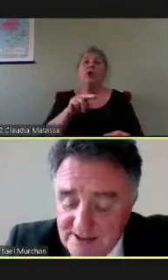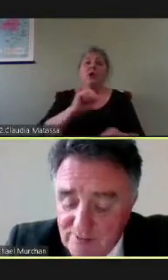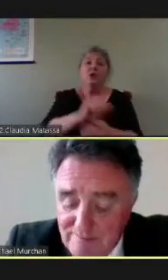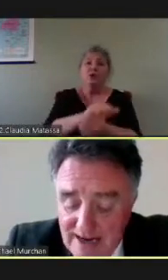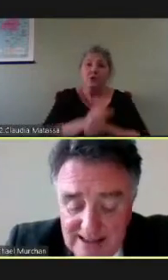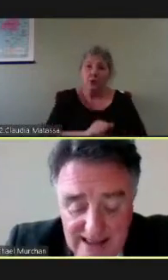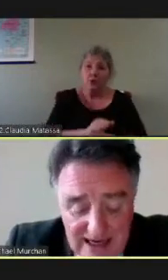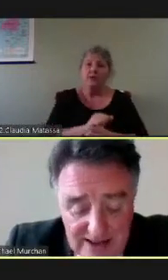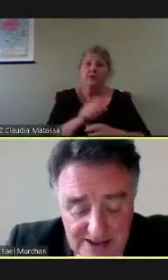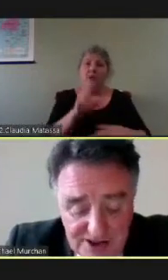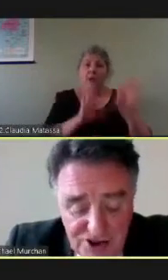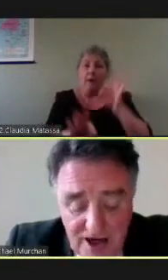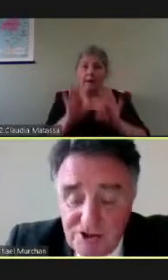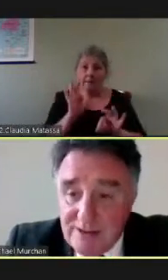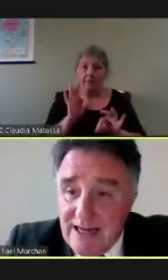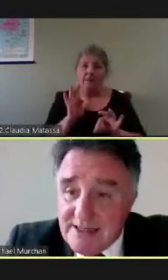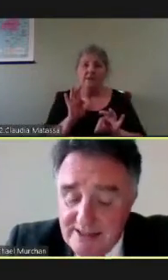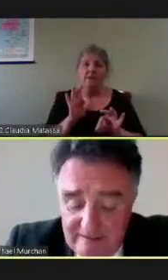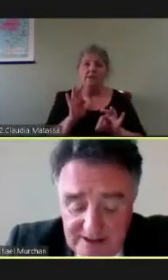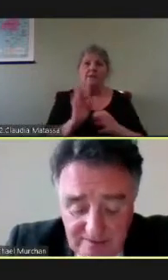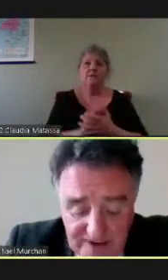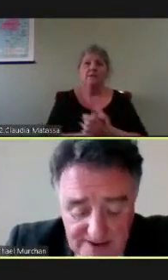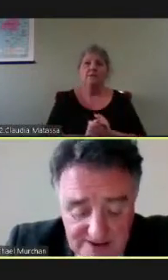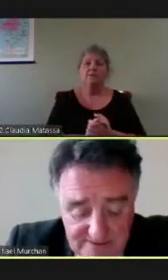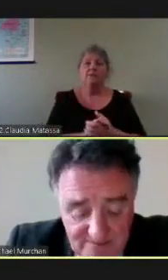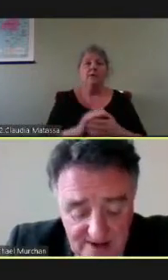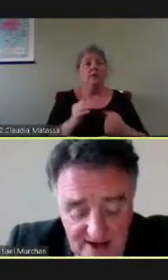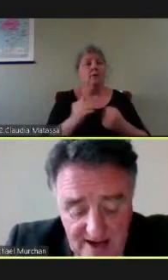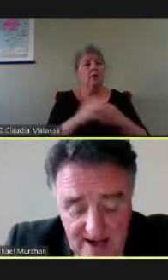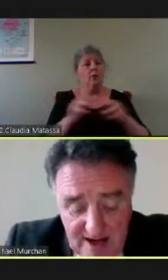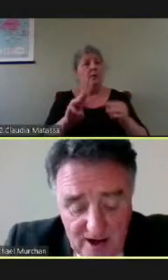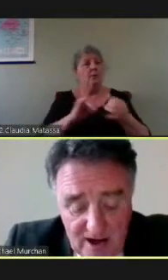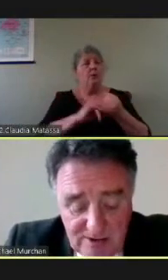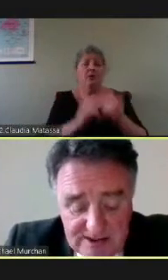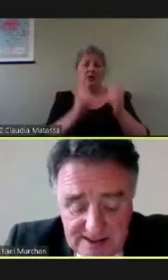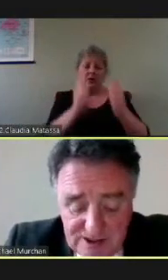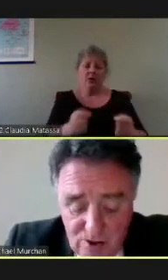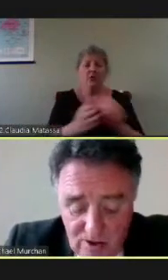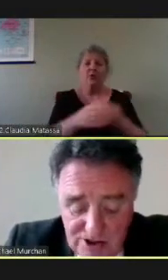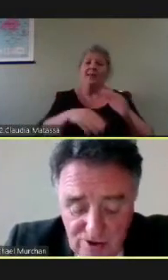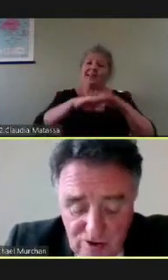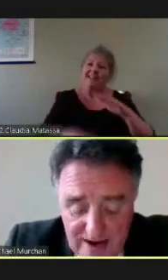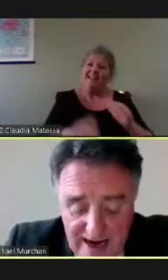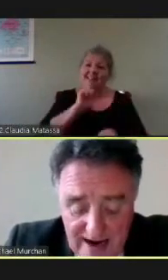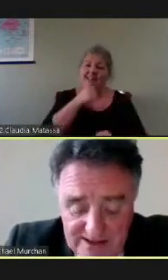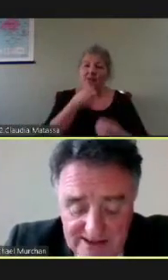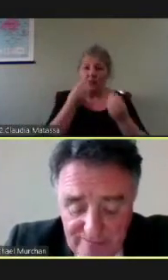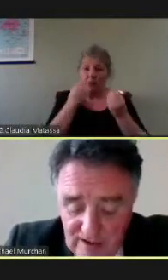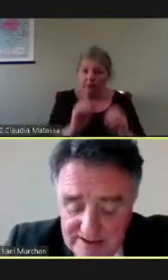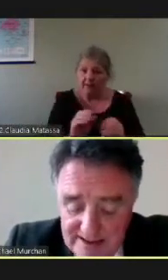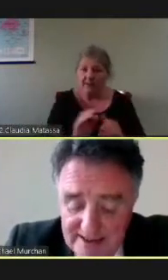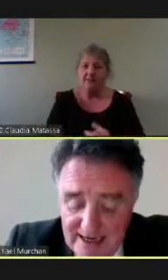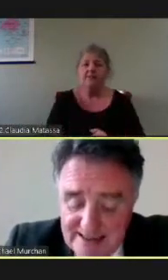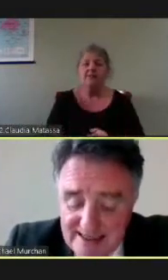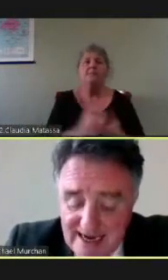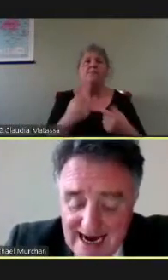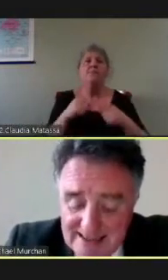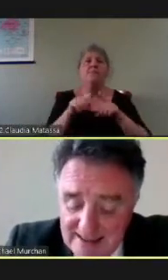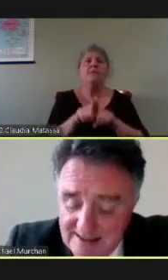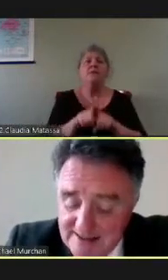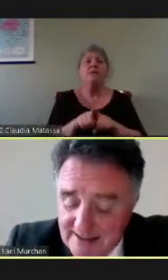for defendants with mental illnesses charged with less serious offences. It also assists courts who may have a difficulty